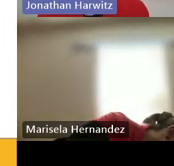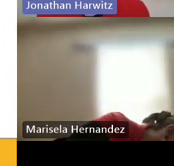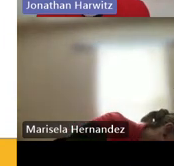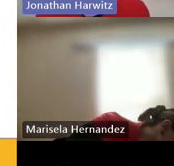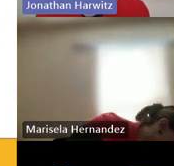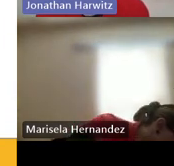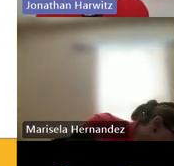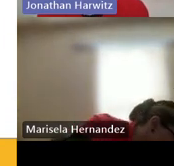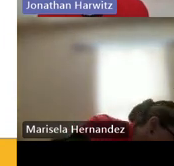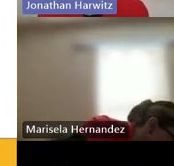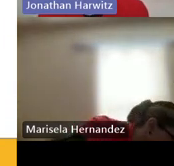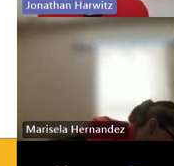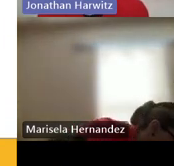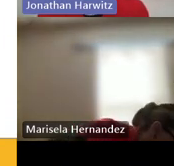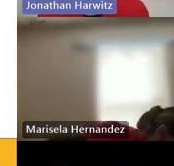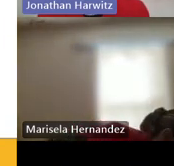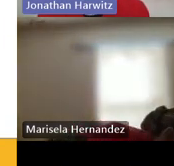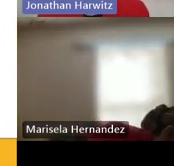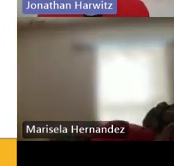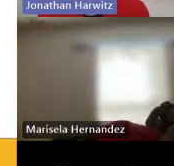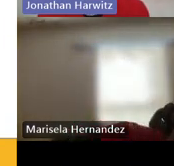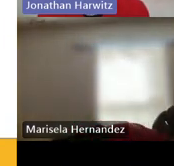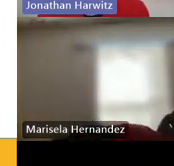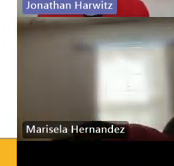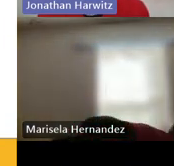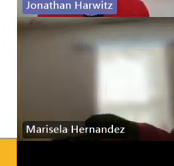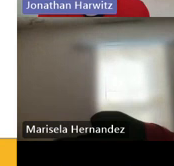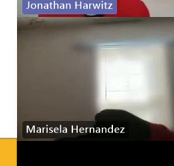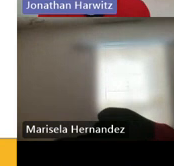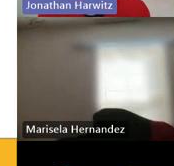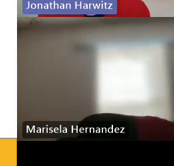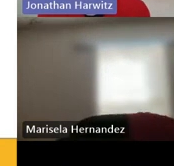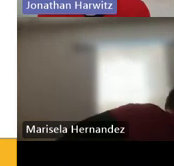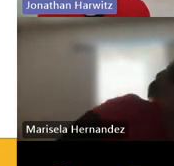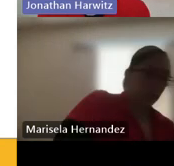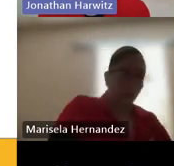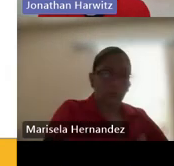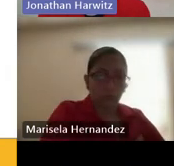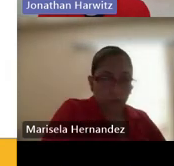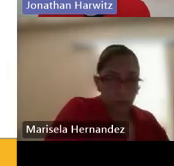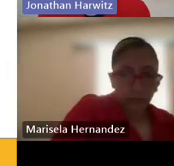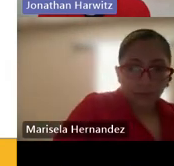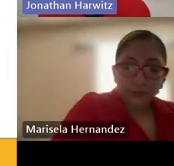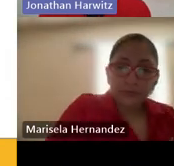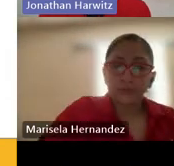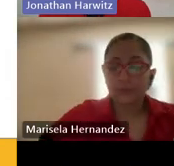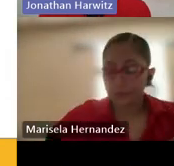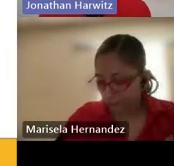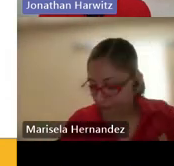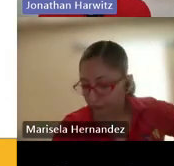to extend all contracts for 12 months, which is good.